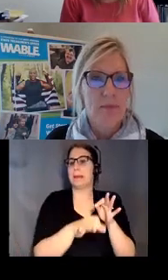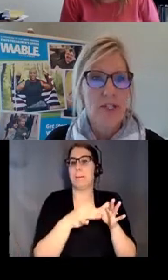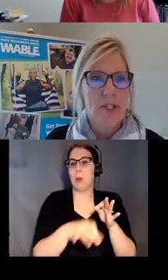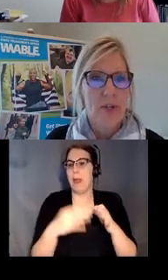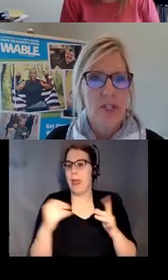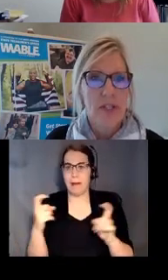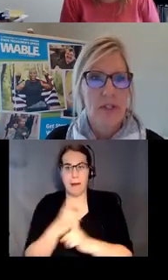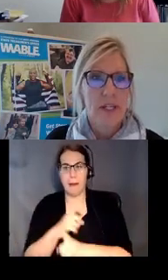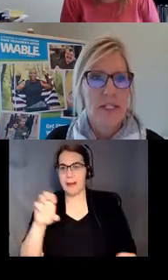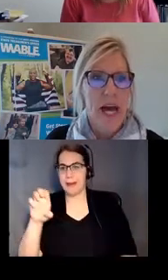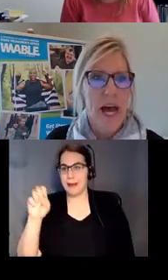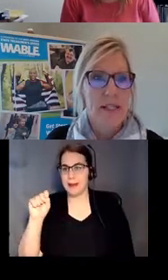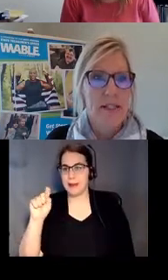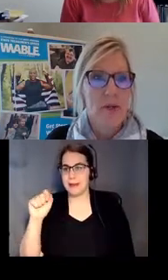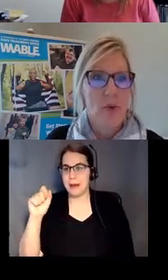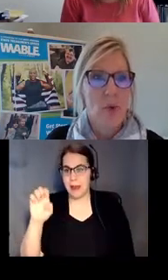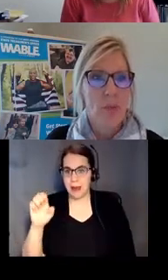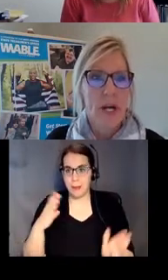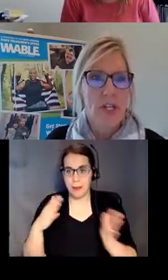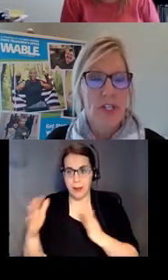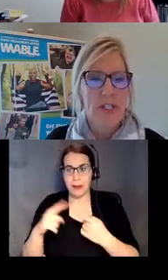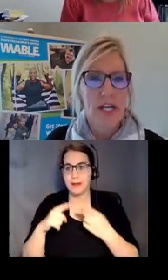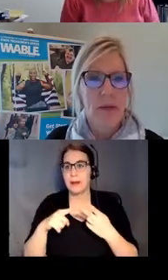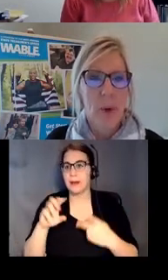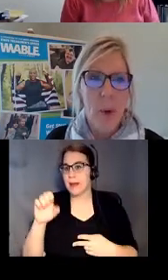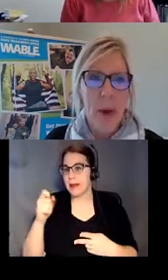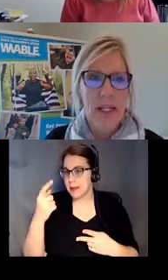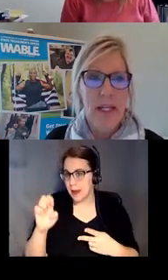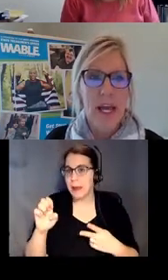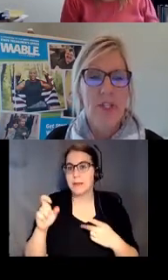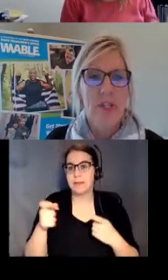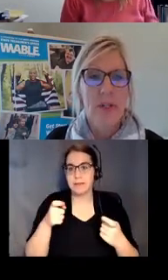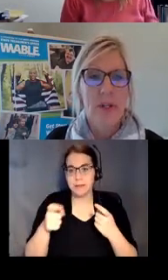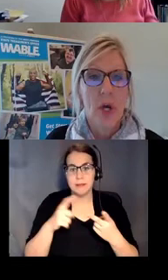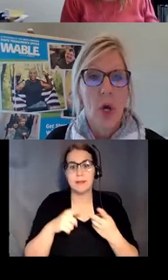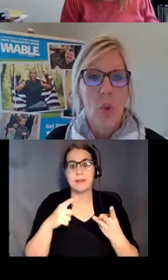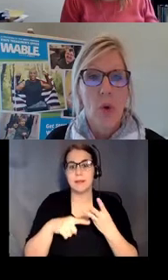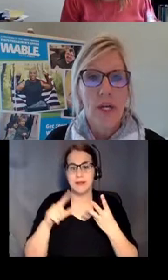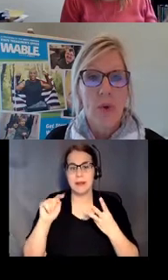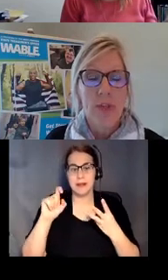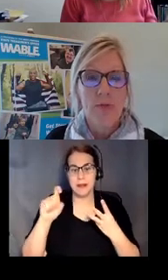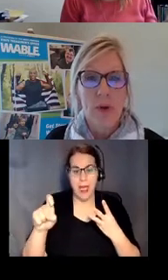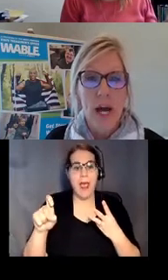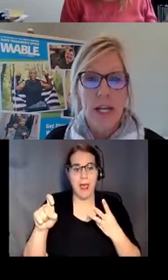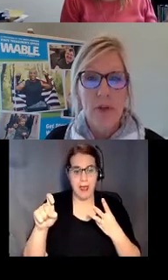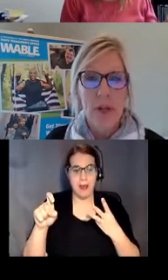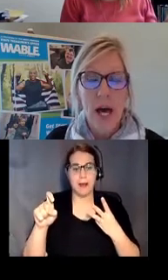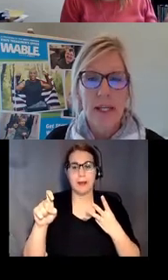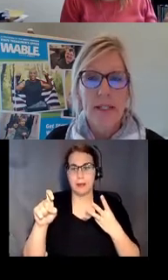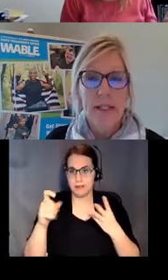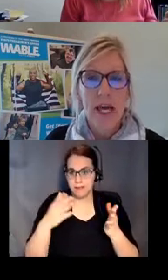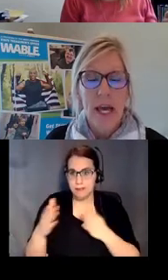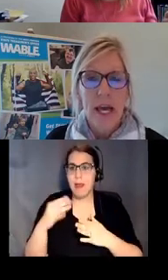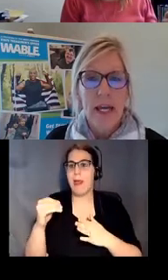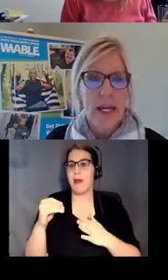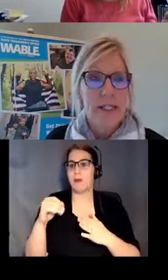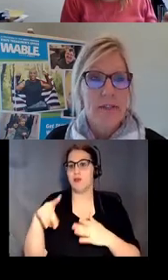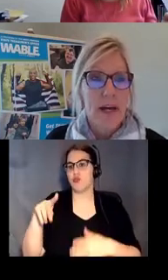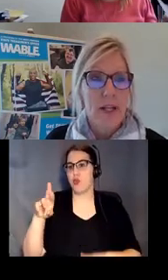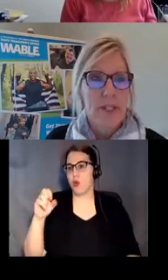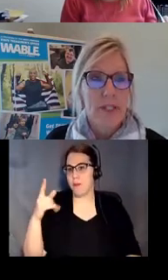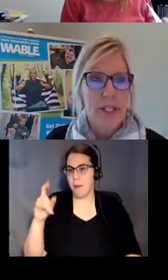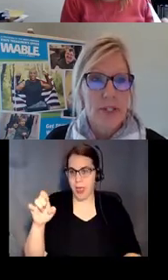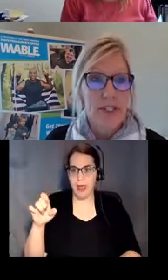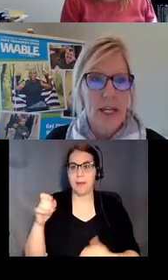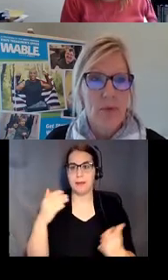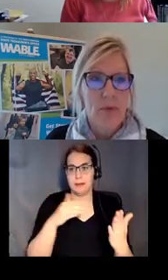estate administration, tax, corporations, and probate litigation. Working with a variety of clients, Anna has